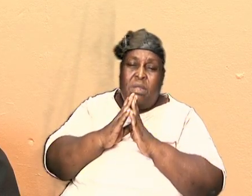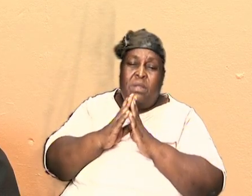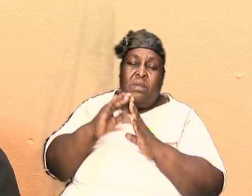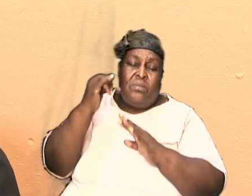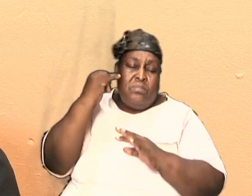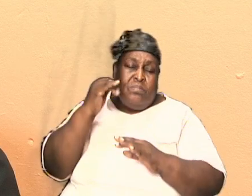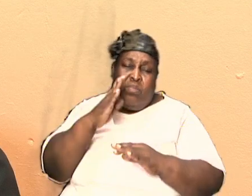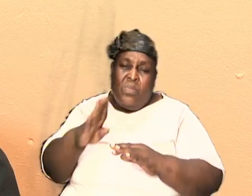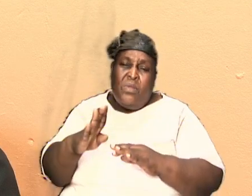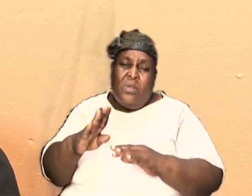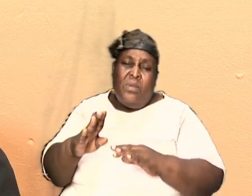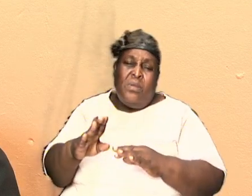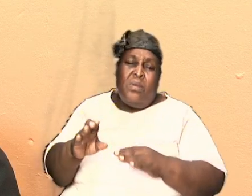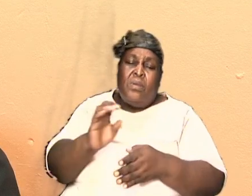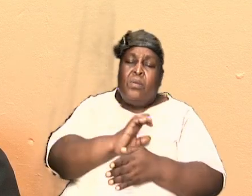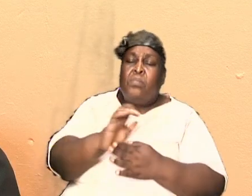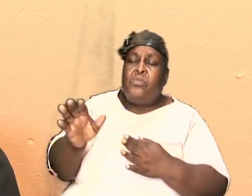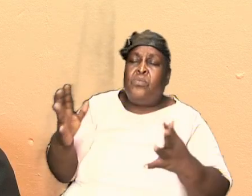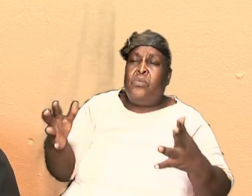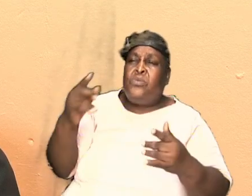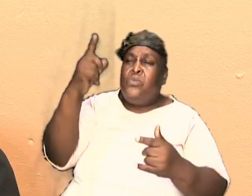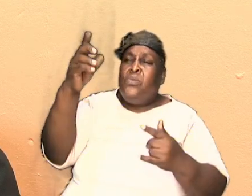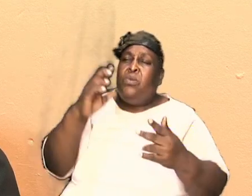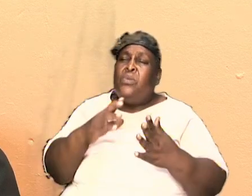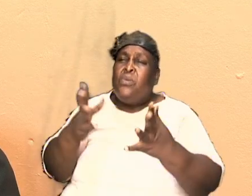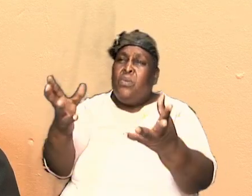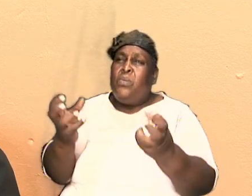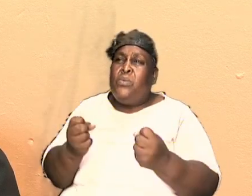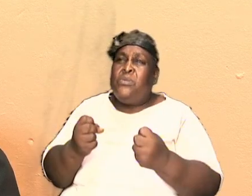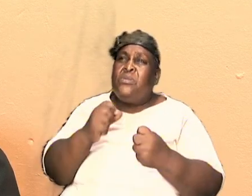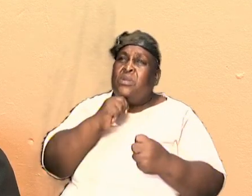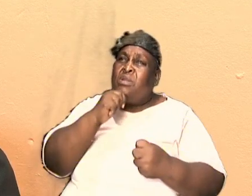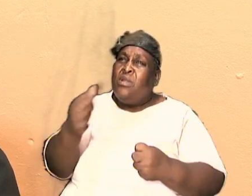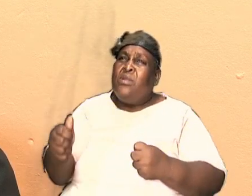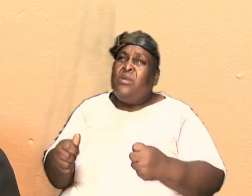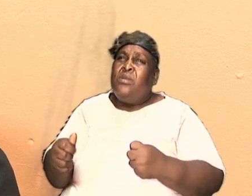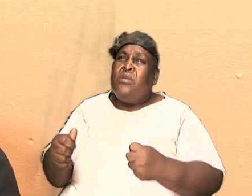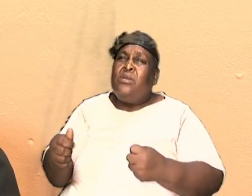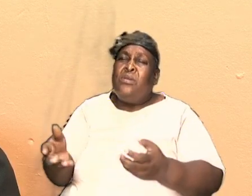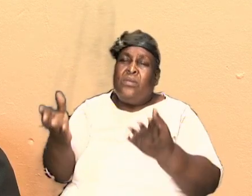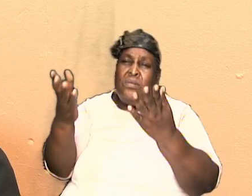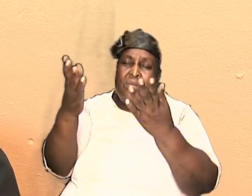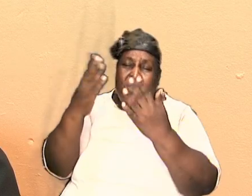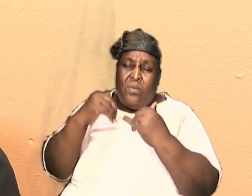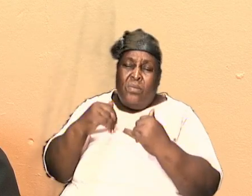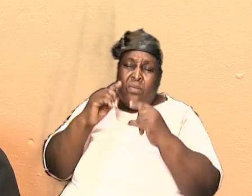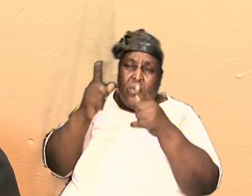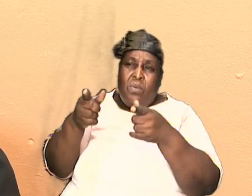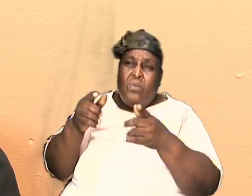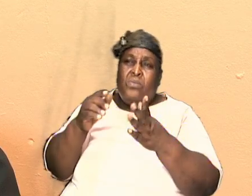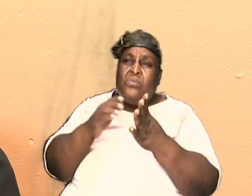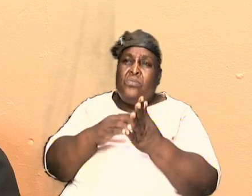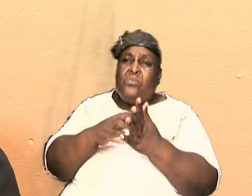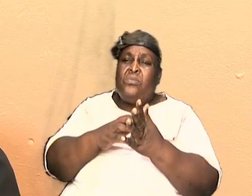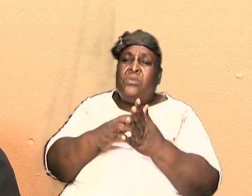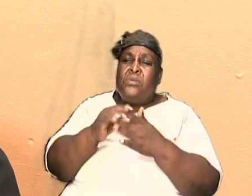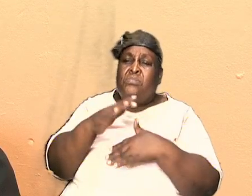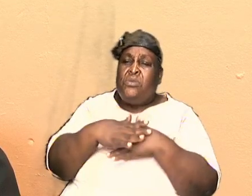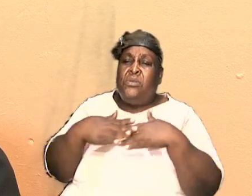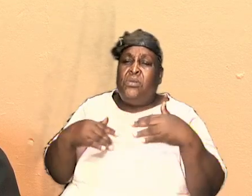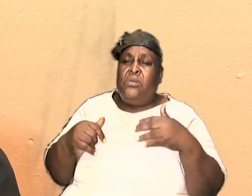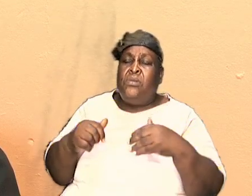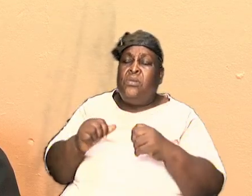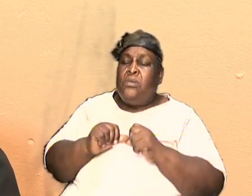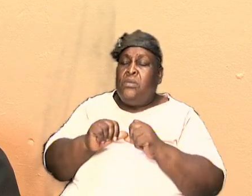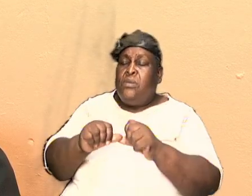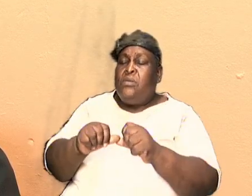will accomplish what you will, because it will not return unto your voice. We ask, Jesus Christ, that you continue to